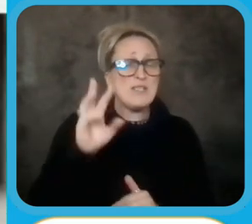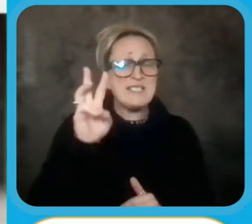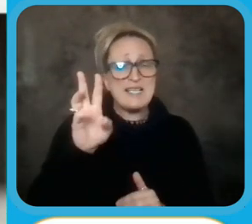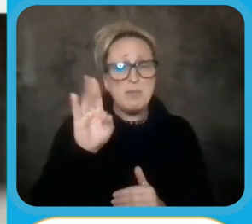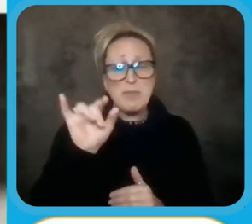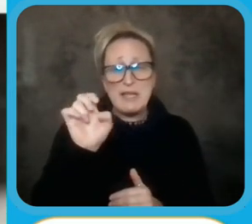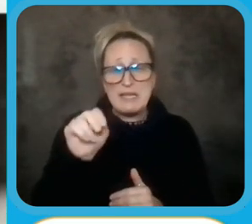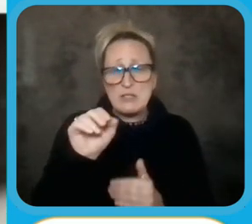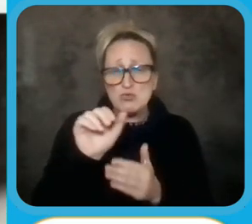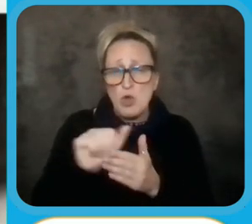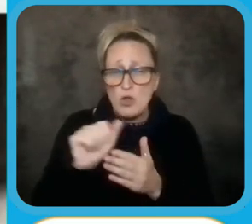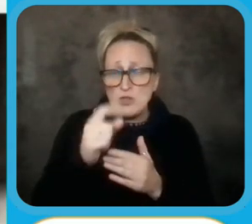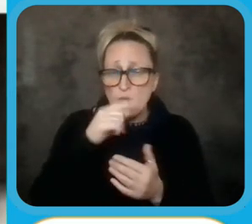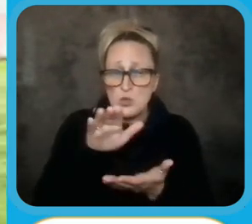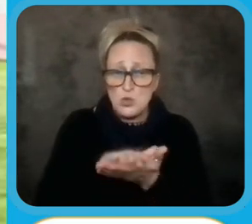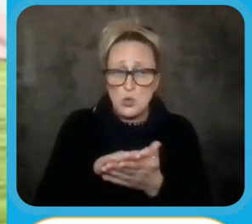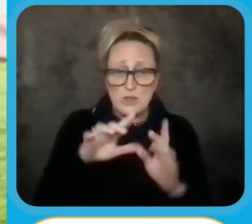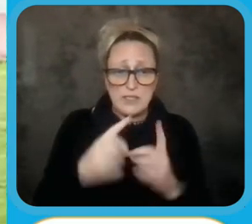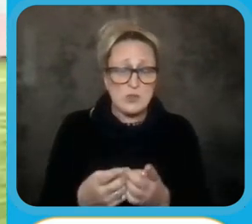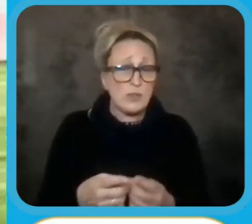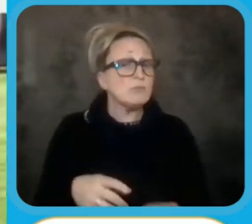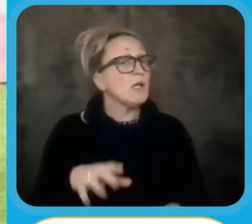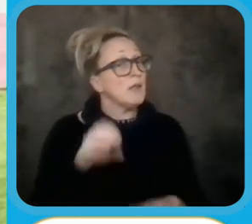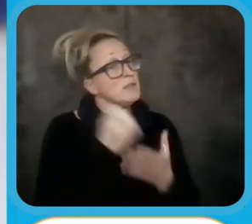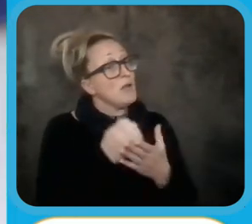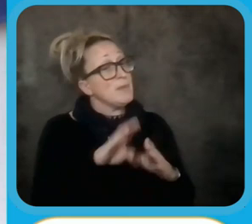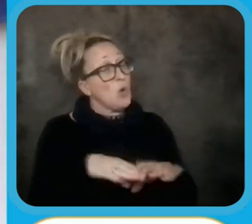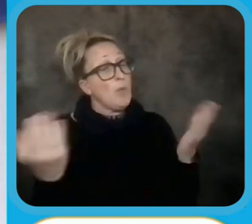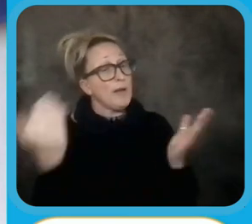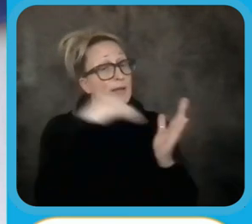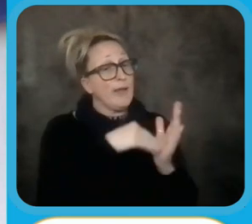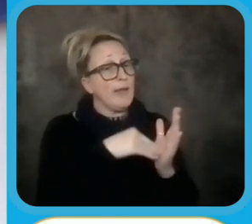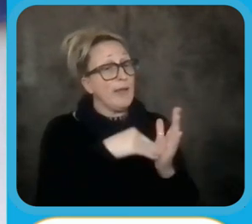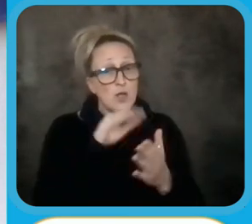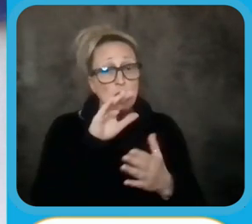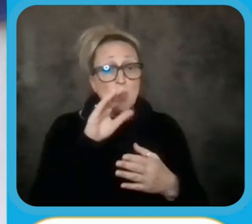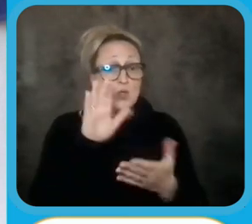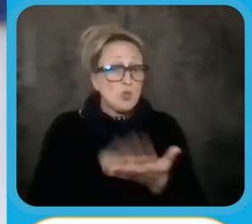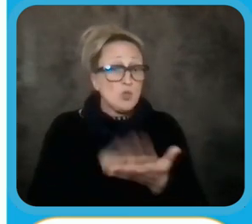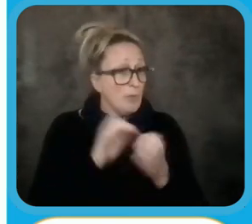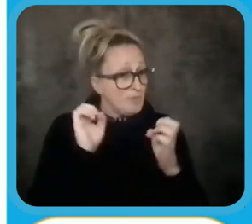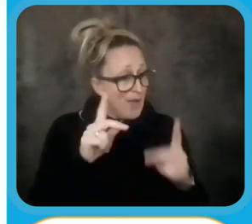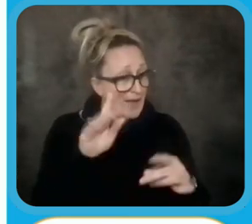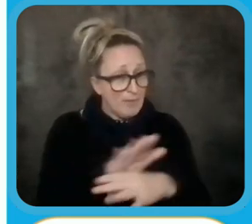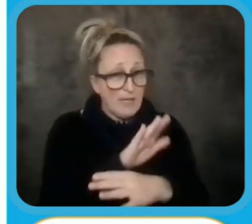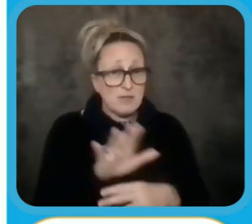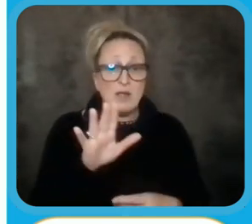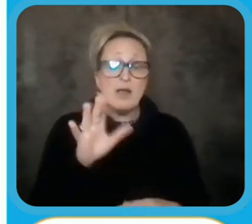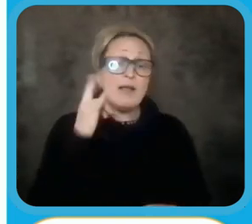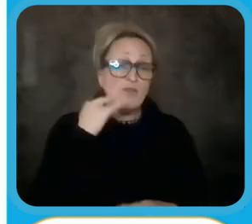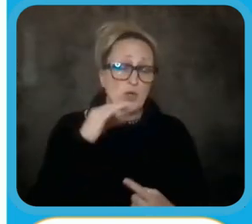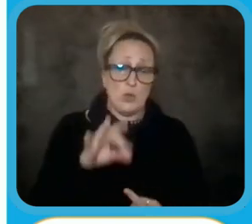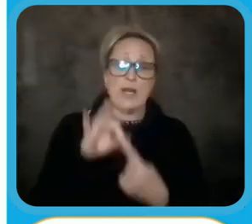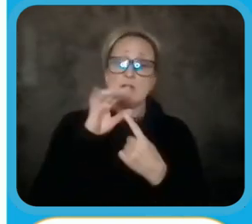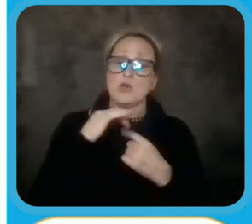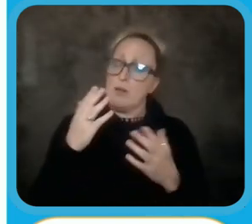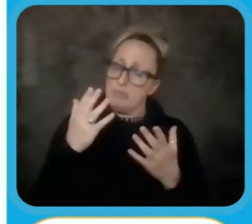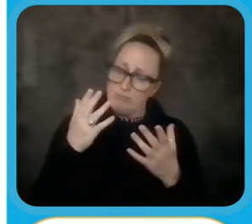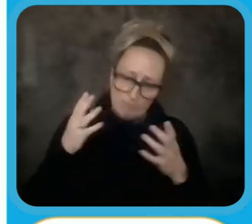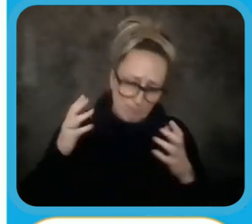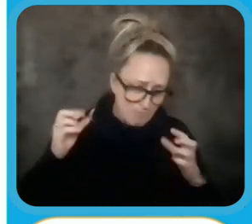school districts. This economy is reopening. Schools are back in business. And I think California is uniquely positioned to come roaring back.